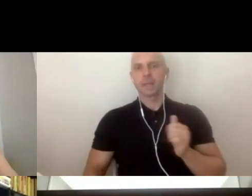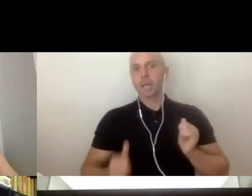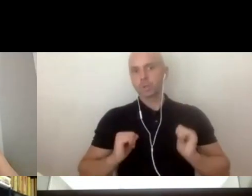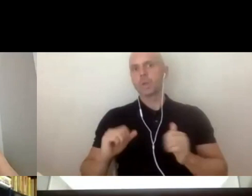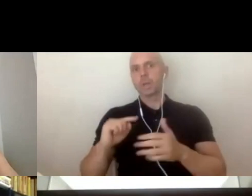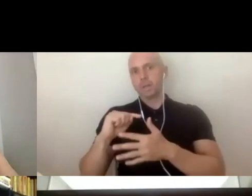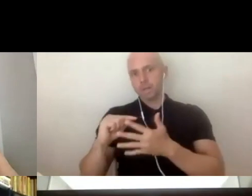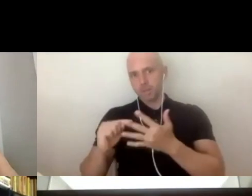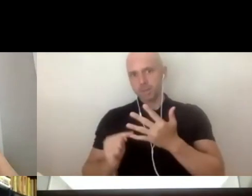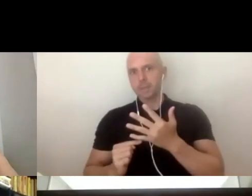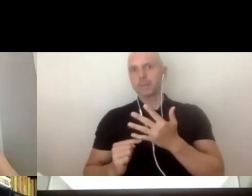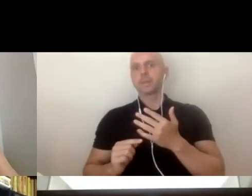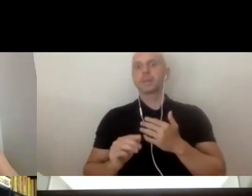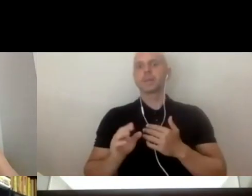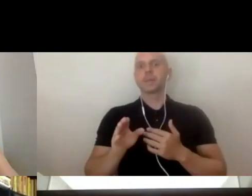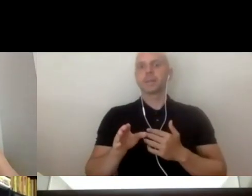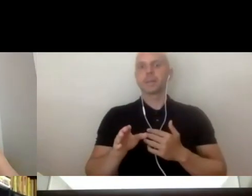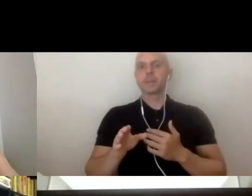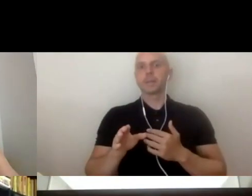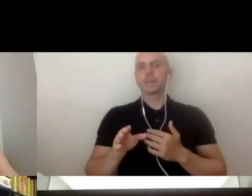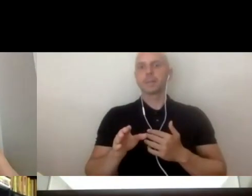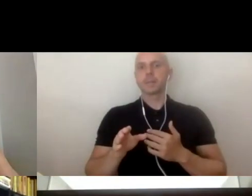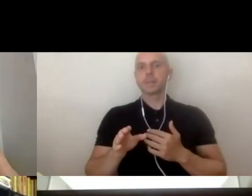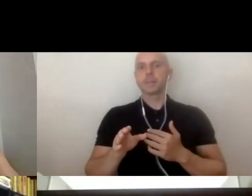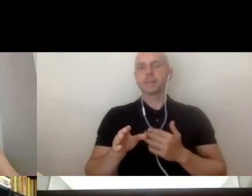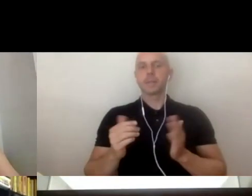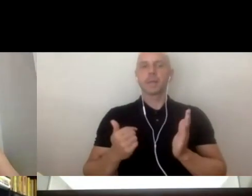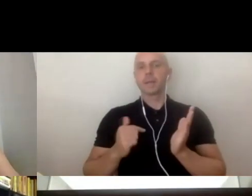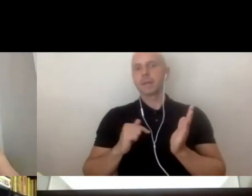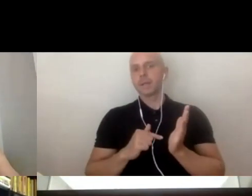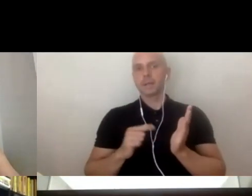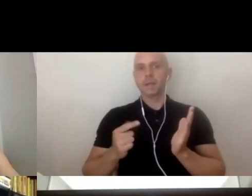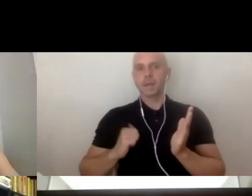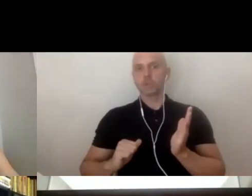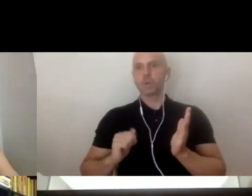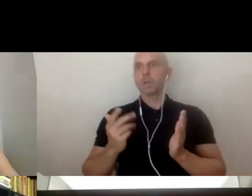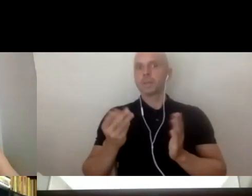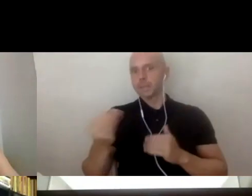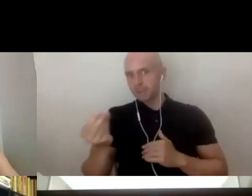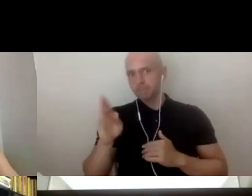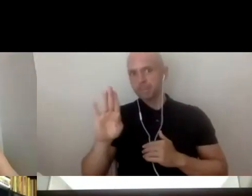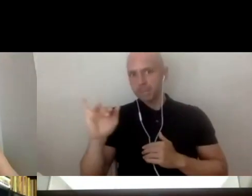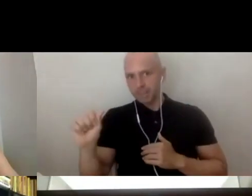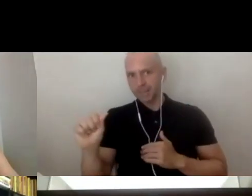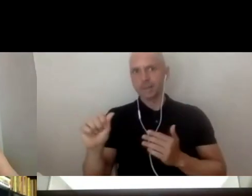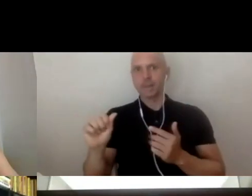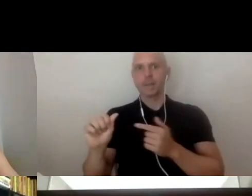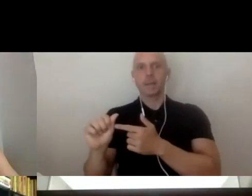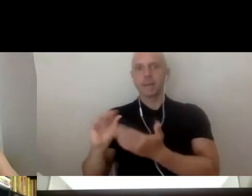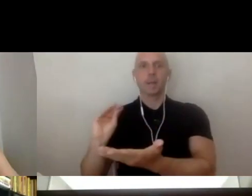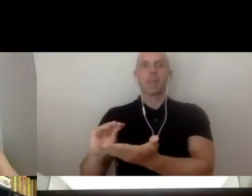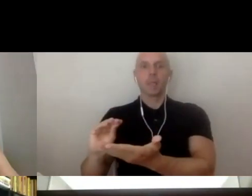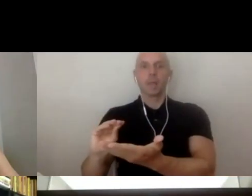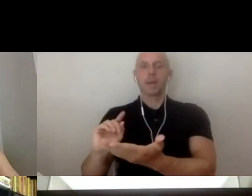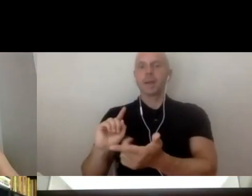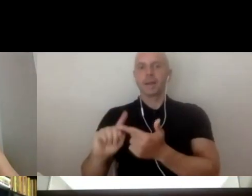it gets covered by other content, and then there's a pause. And it would be nice if it can be official, because it was a